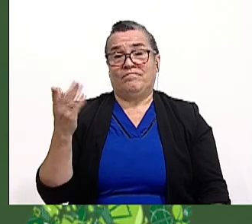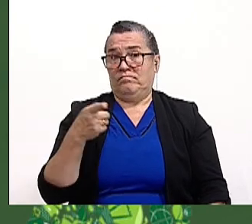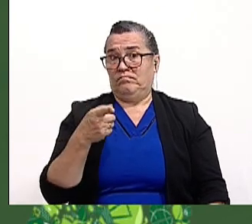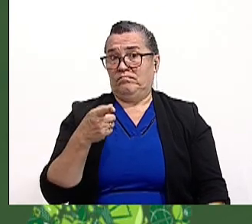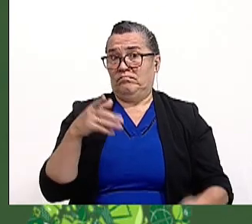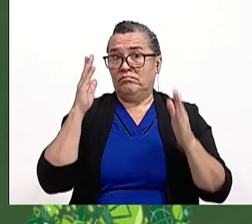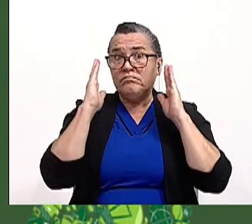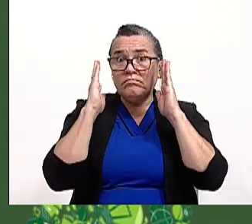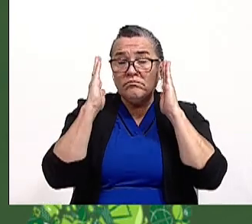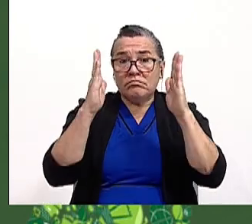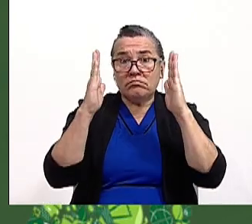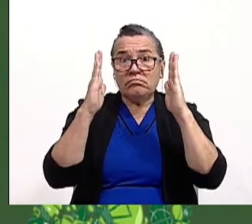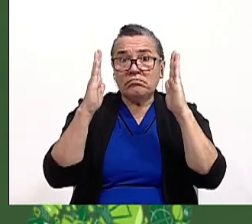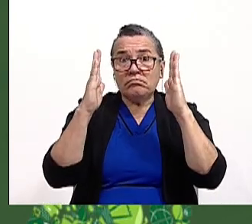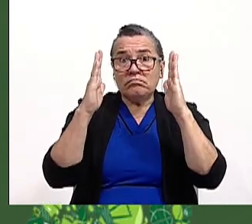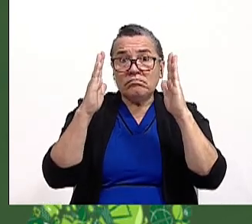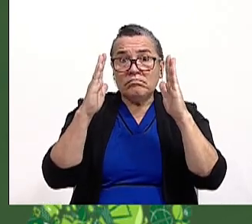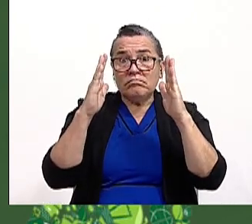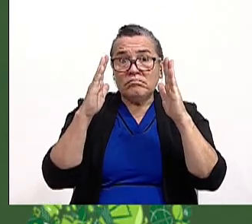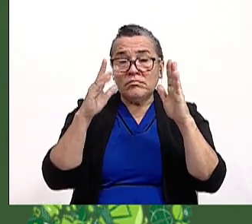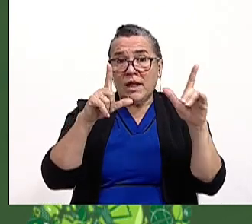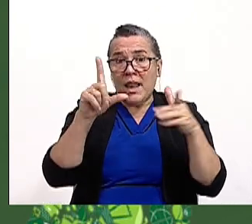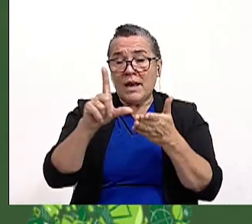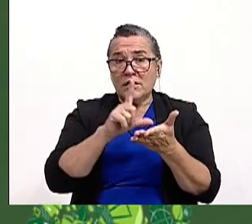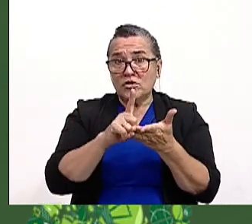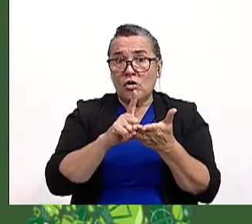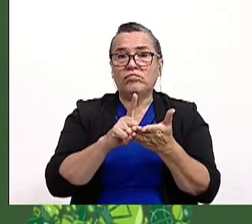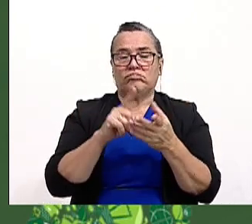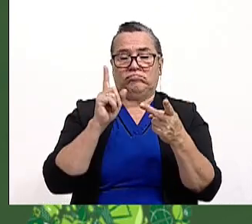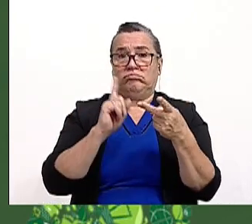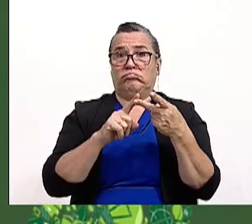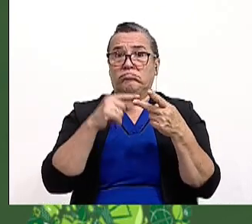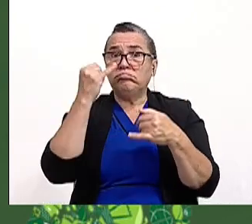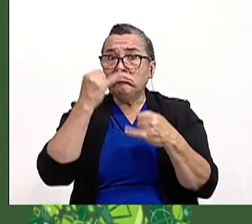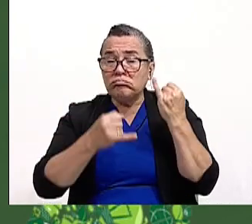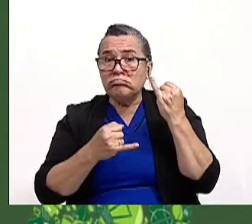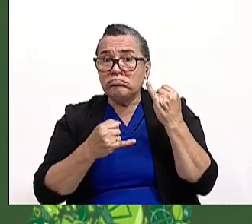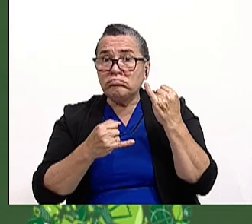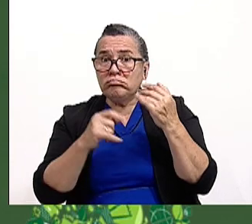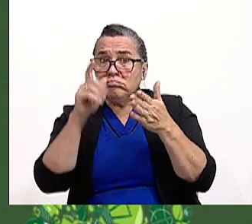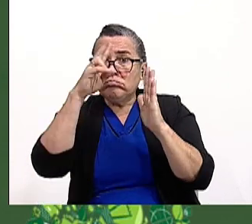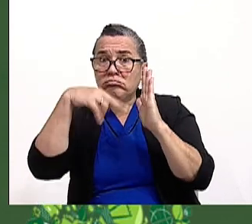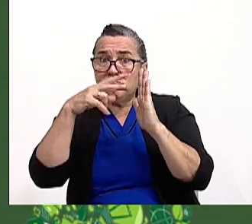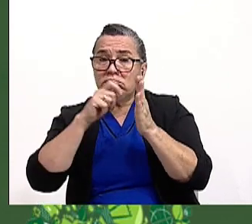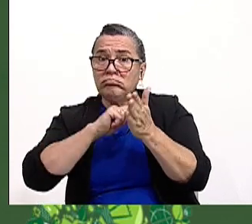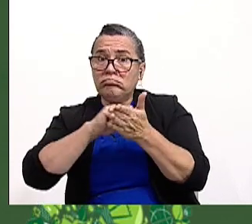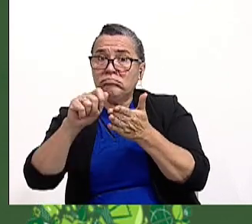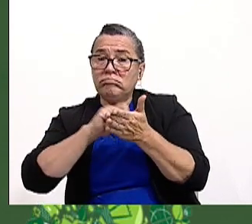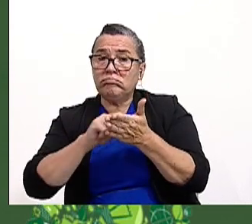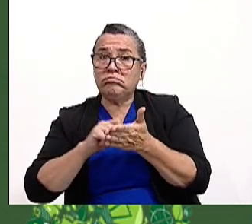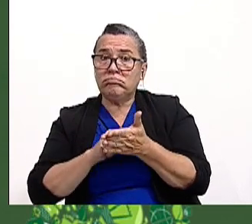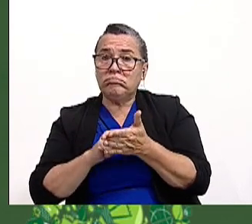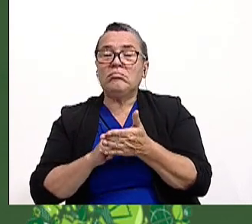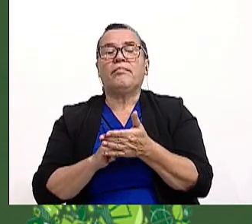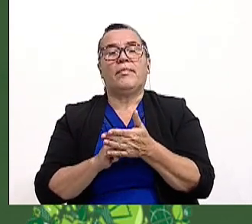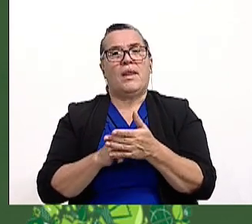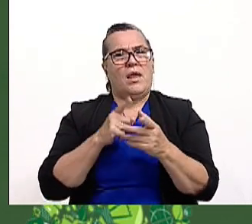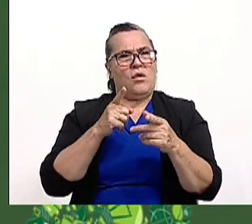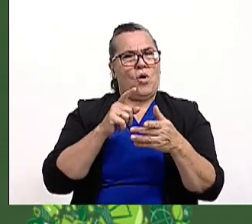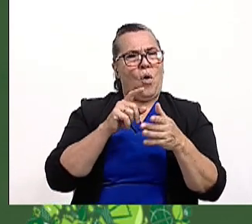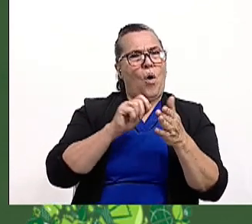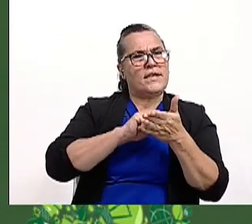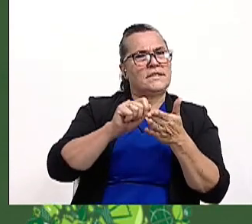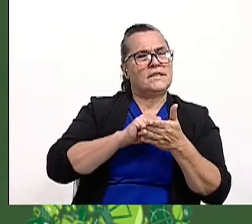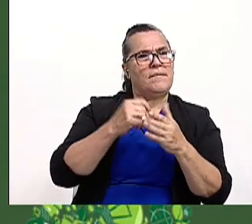I pay attention during the whole lesson? Did I finish the reading tasks proposed? Did I write